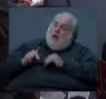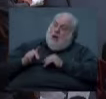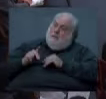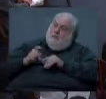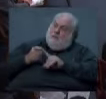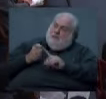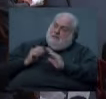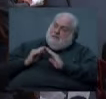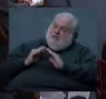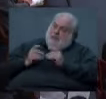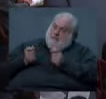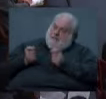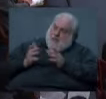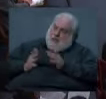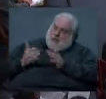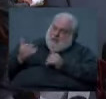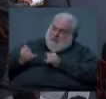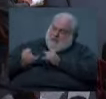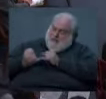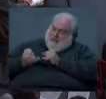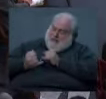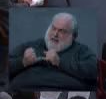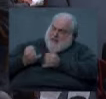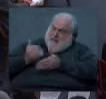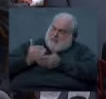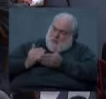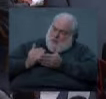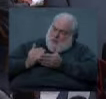the city manager, the last part of it was that